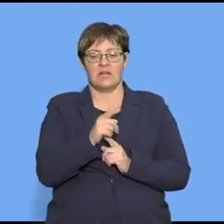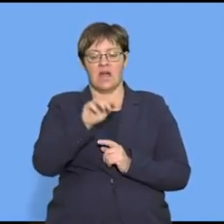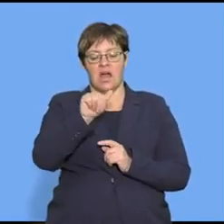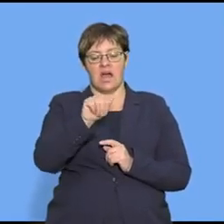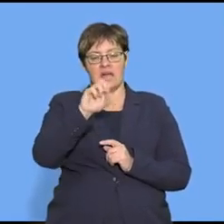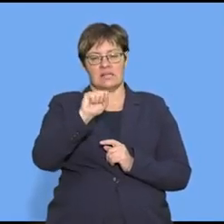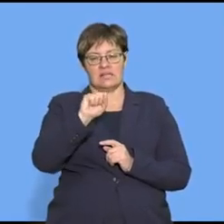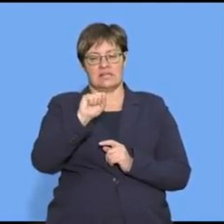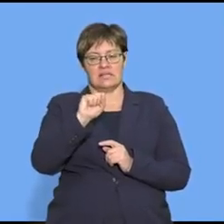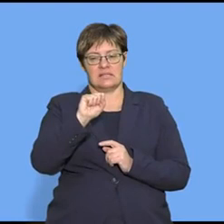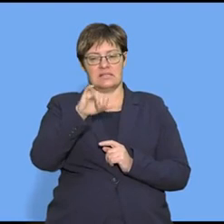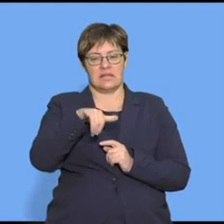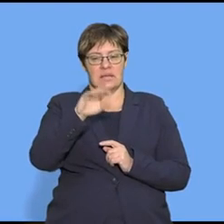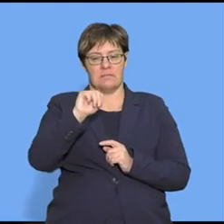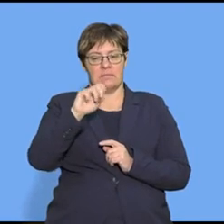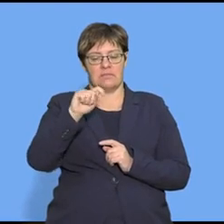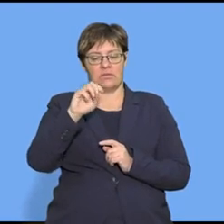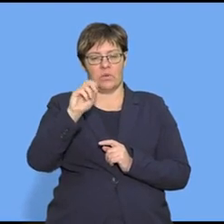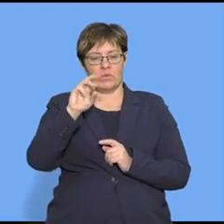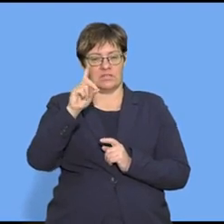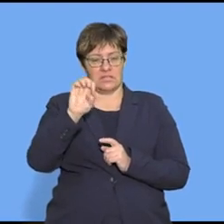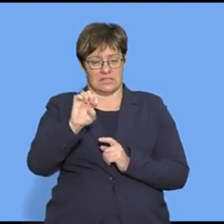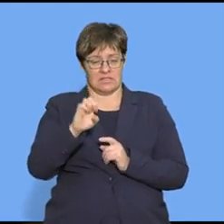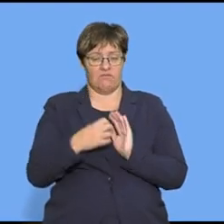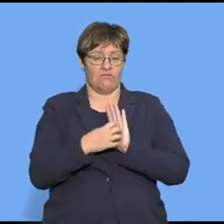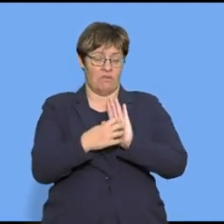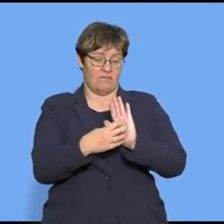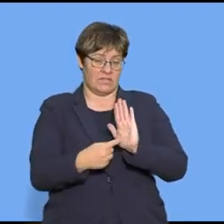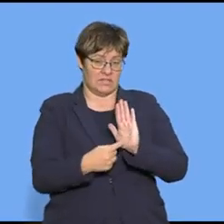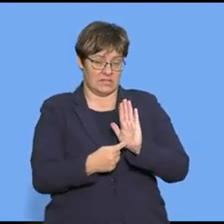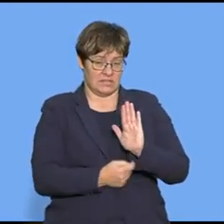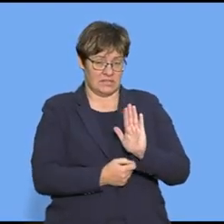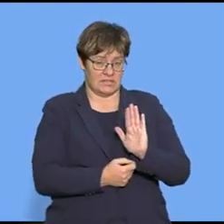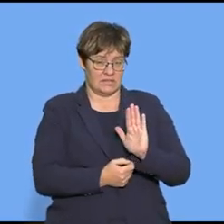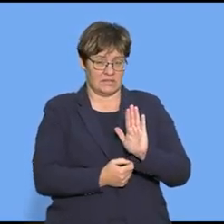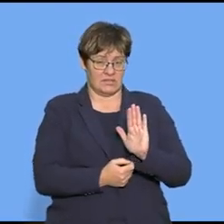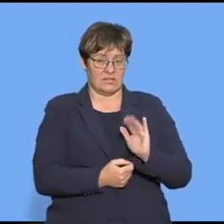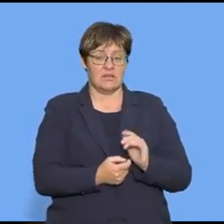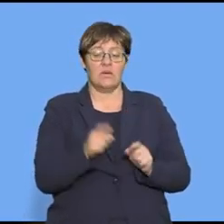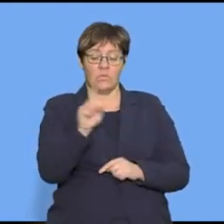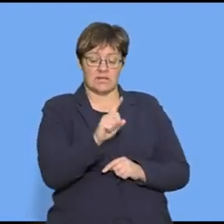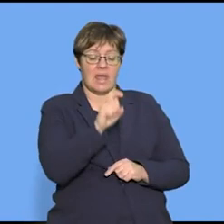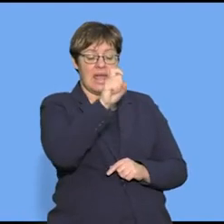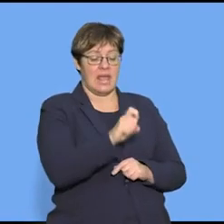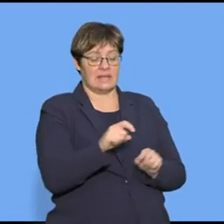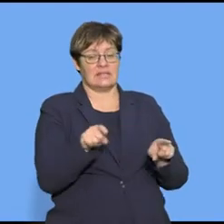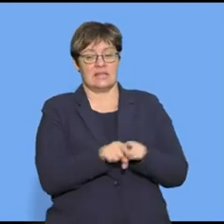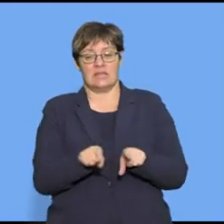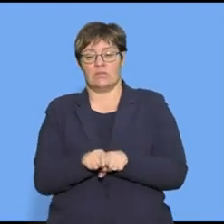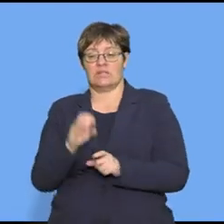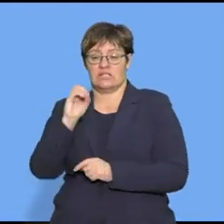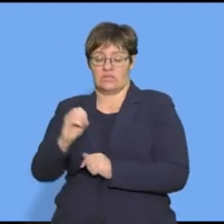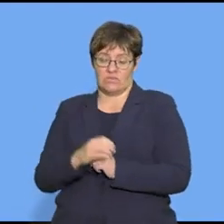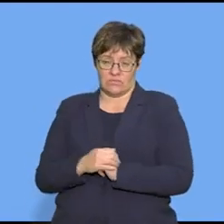the asymptote of the graph, right? And the asymptote of the graph will then be x is equal